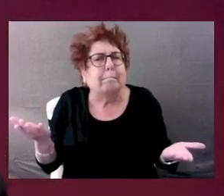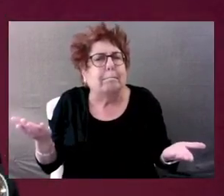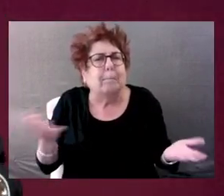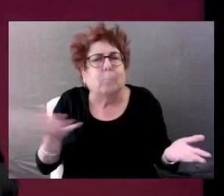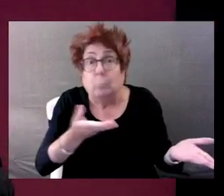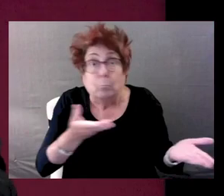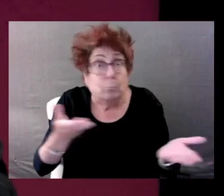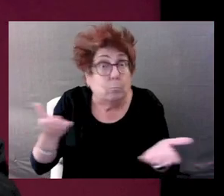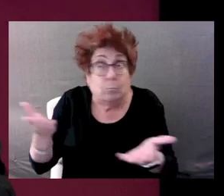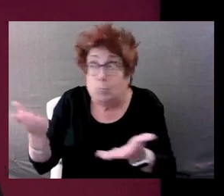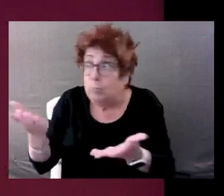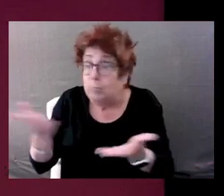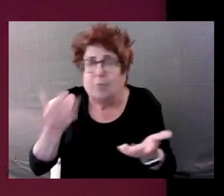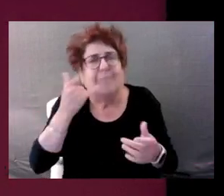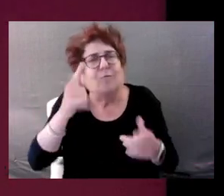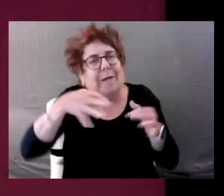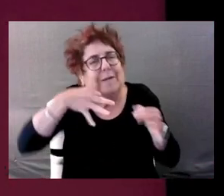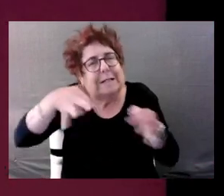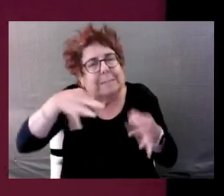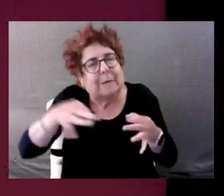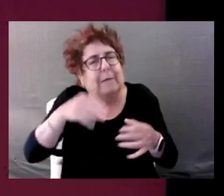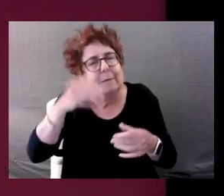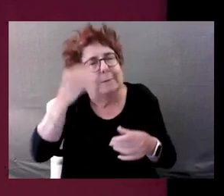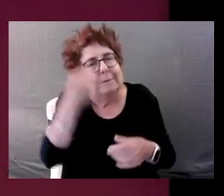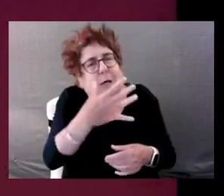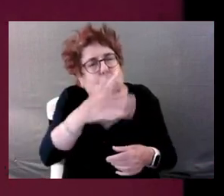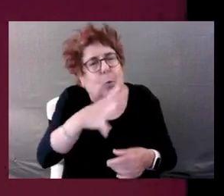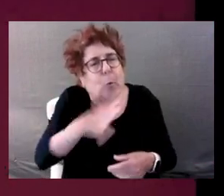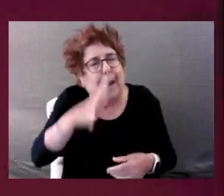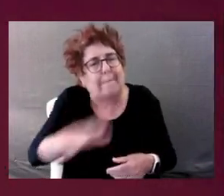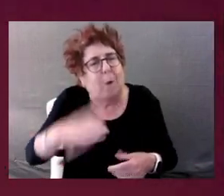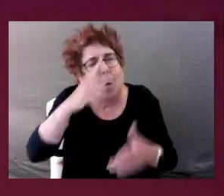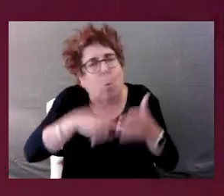But if you were explaining to, like, your grandma, what would you say you do for a living?